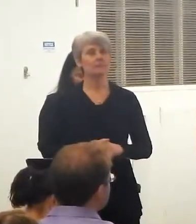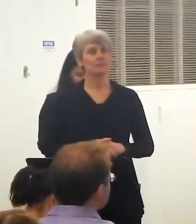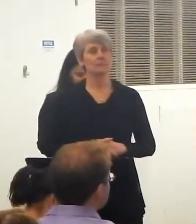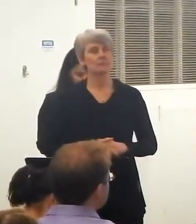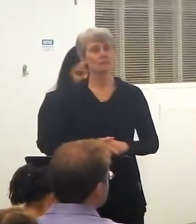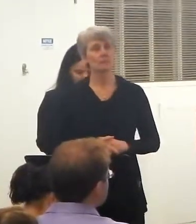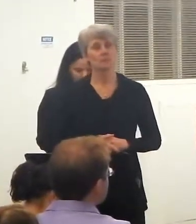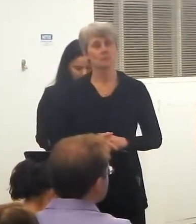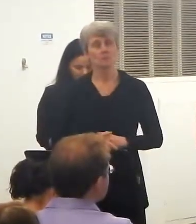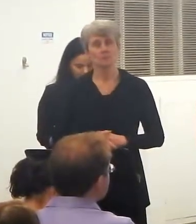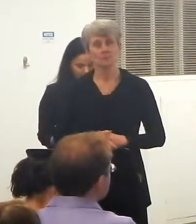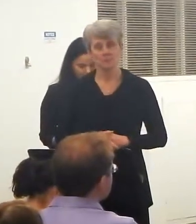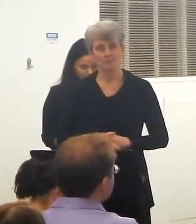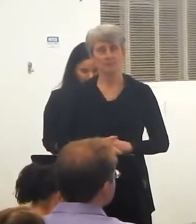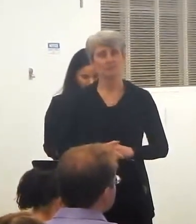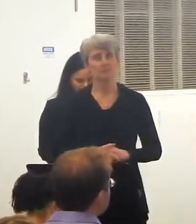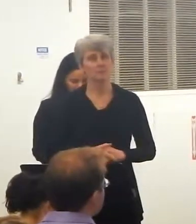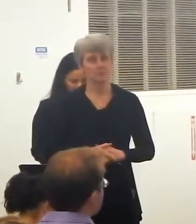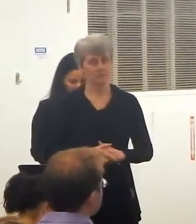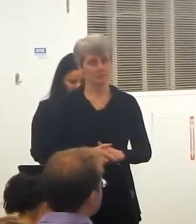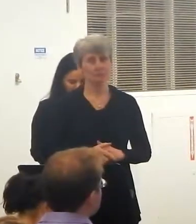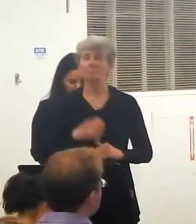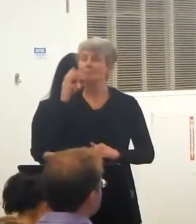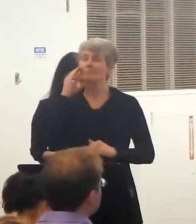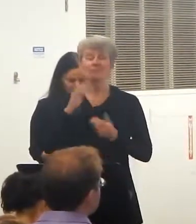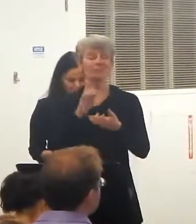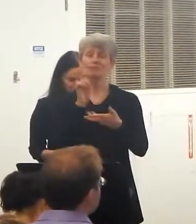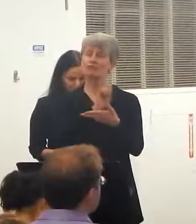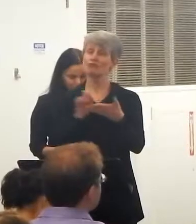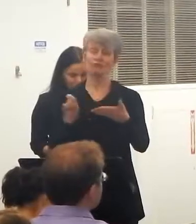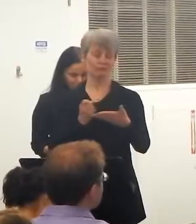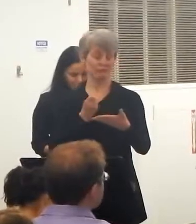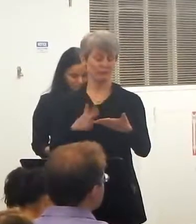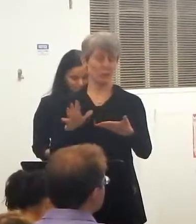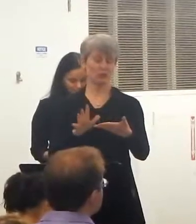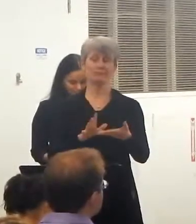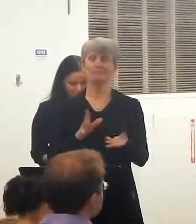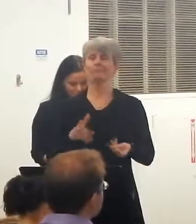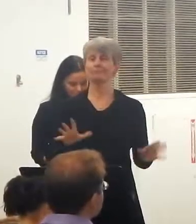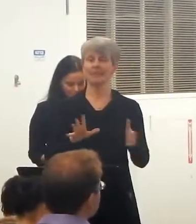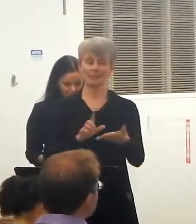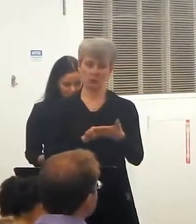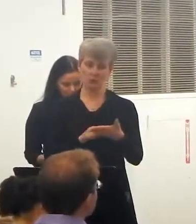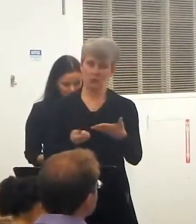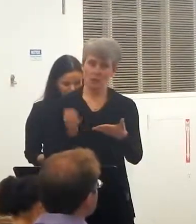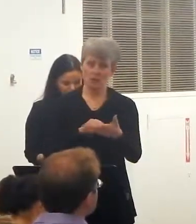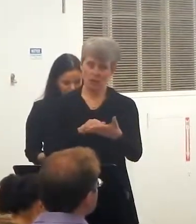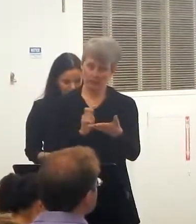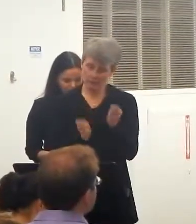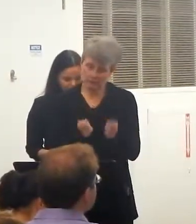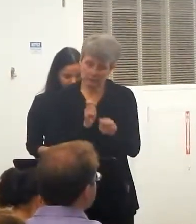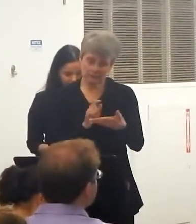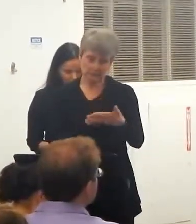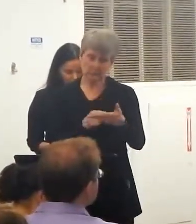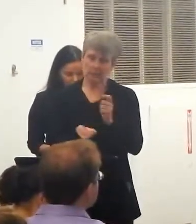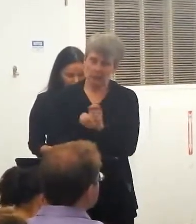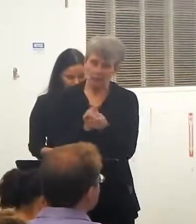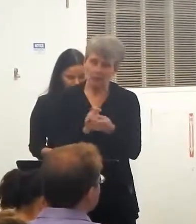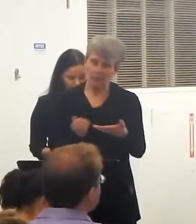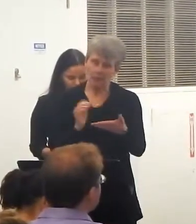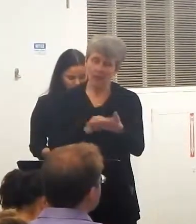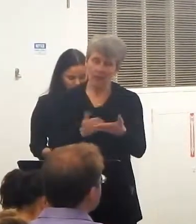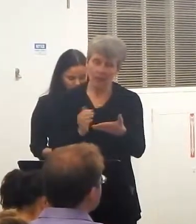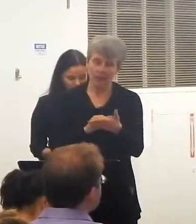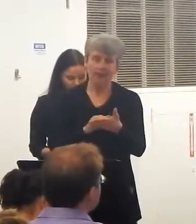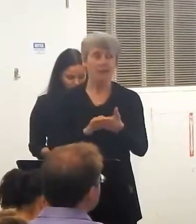and the rewriting and the frustration and the all-consumingness that writing a book can bring, I am thrilled that I got the chance to wander